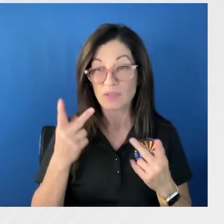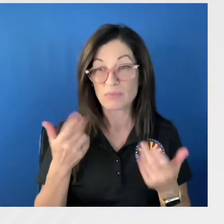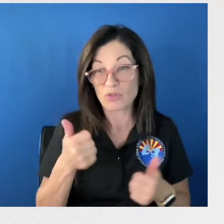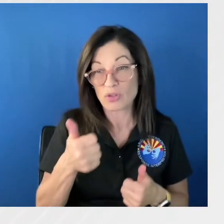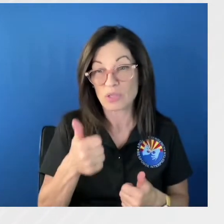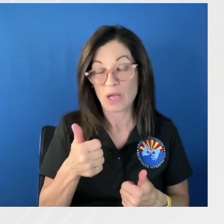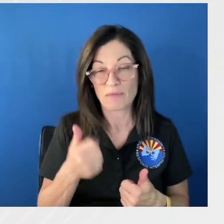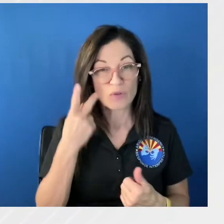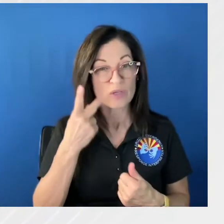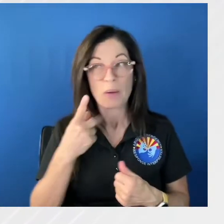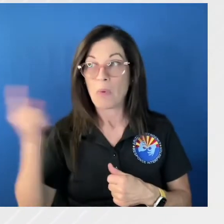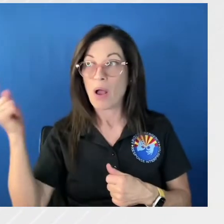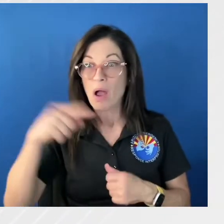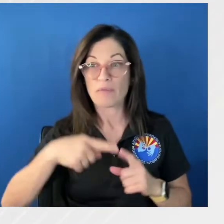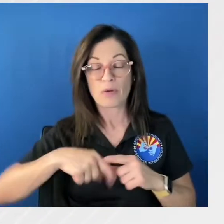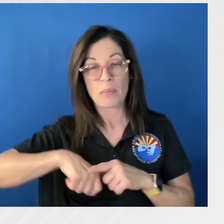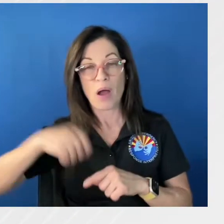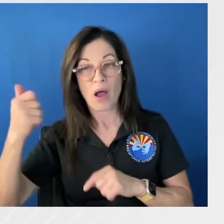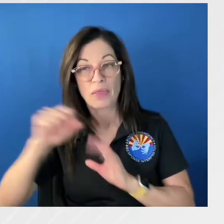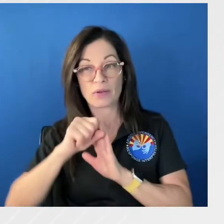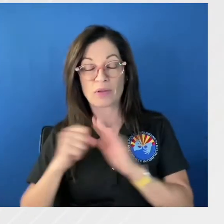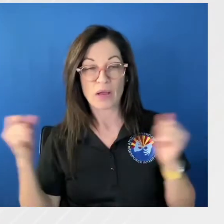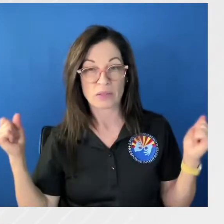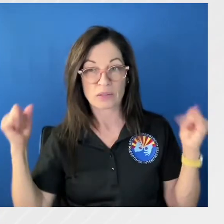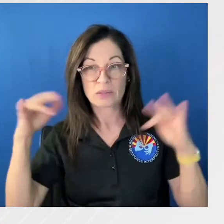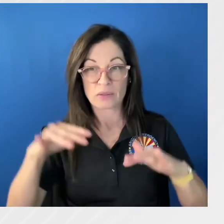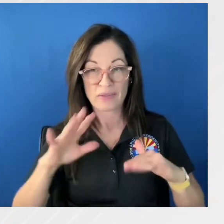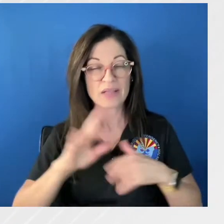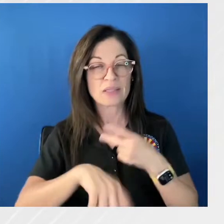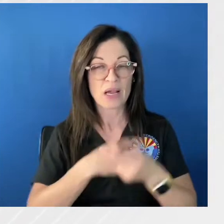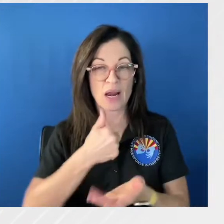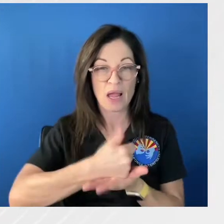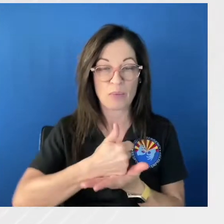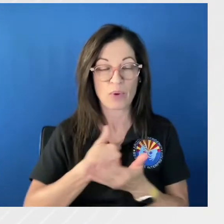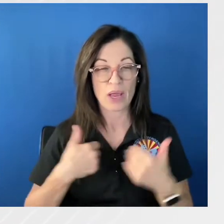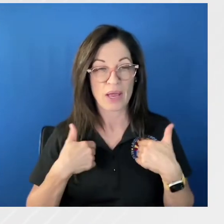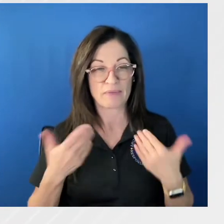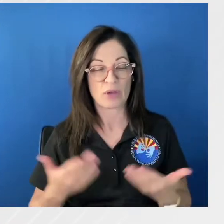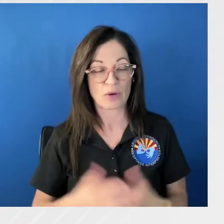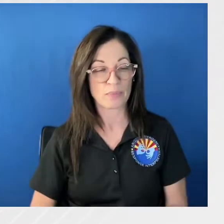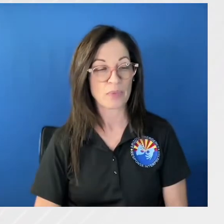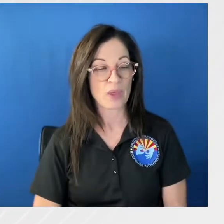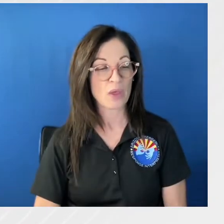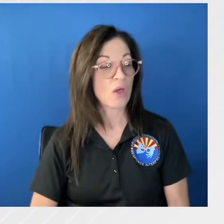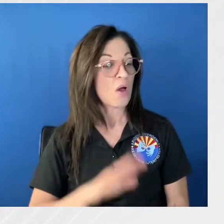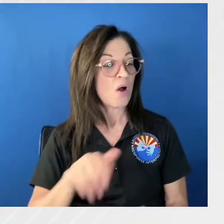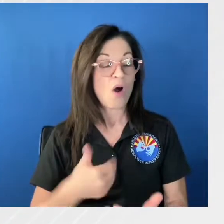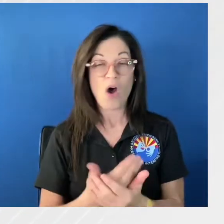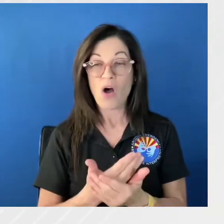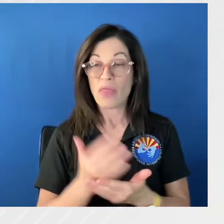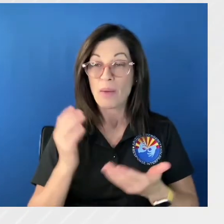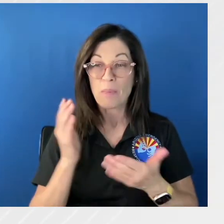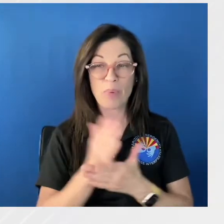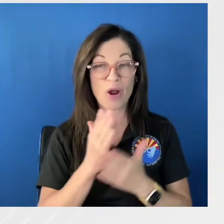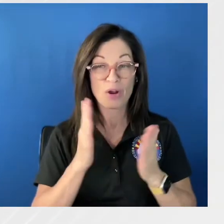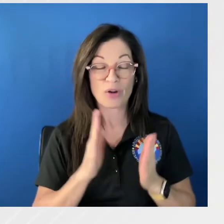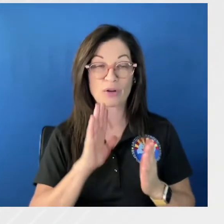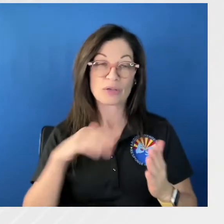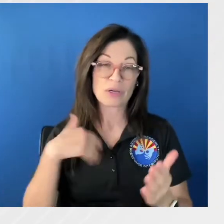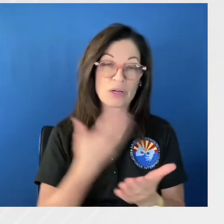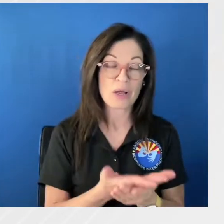of state. That's the type of help we got in this county. And all of our partners came to our aid as residents in this